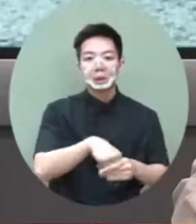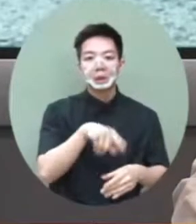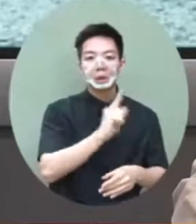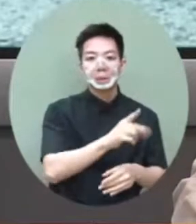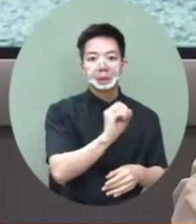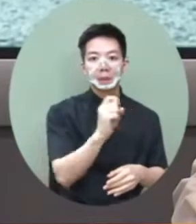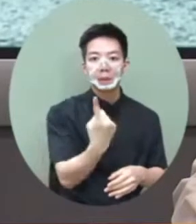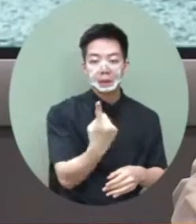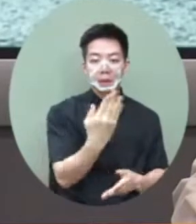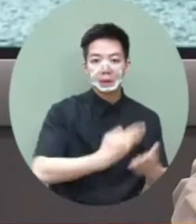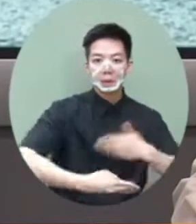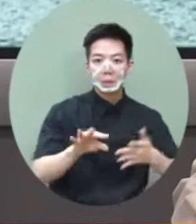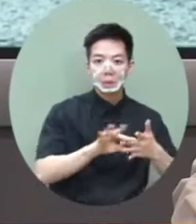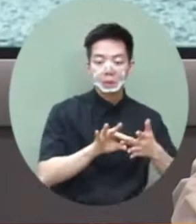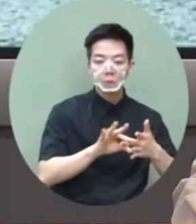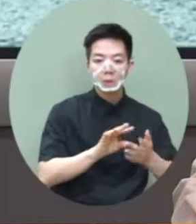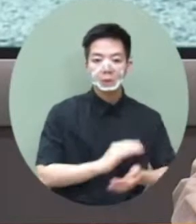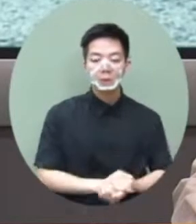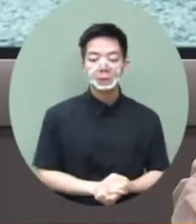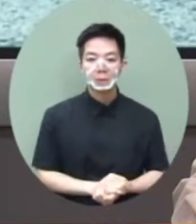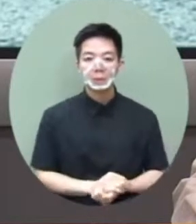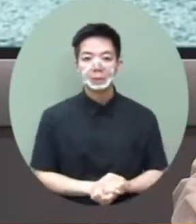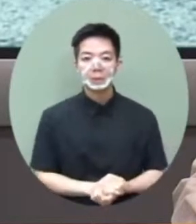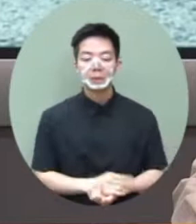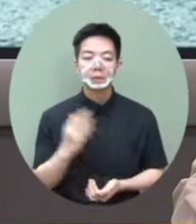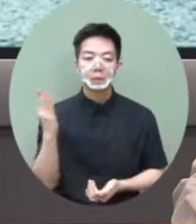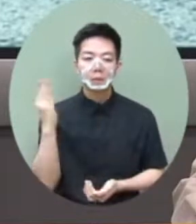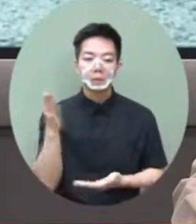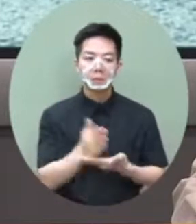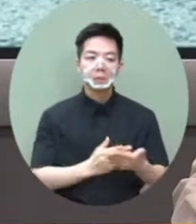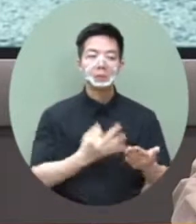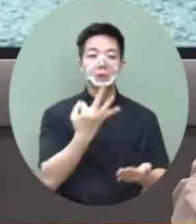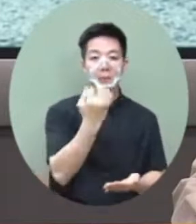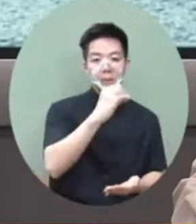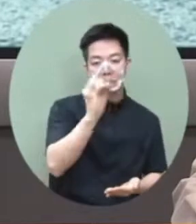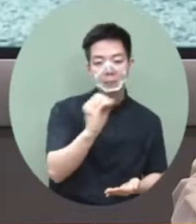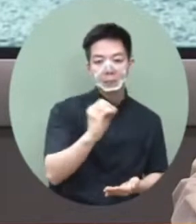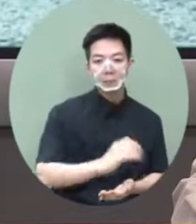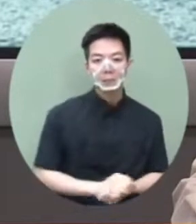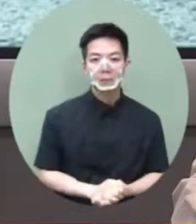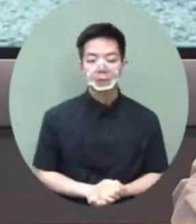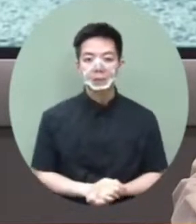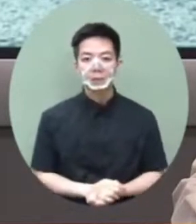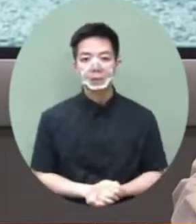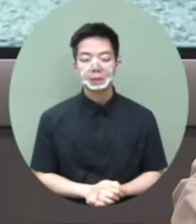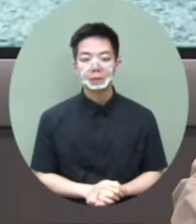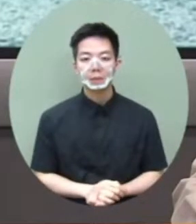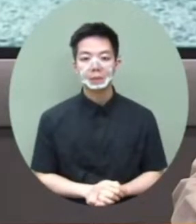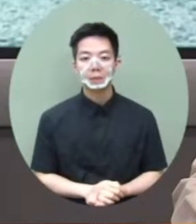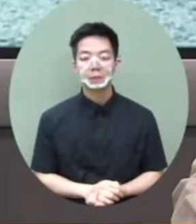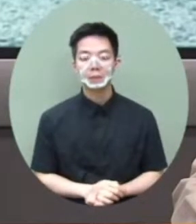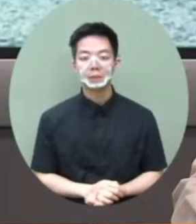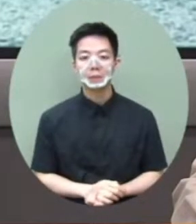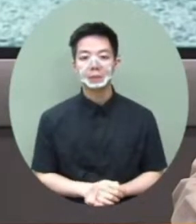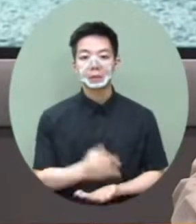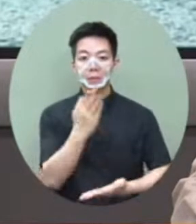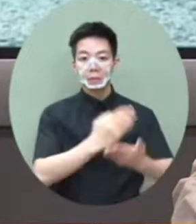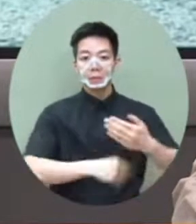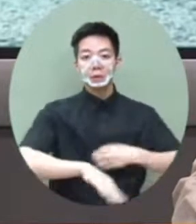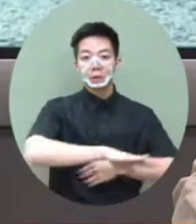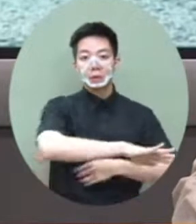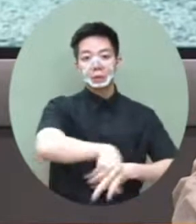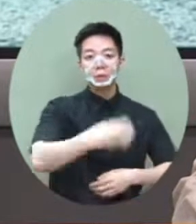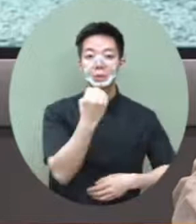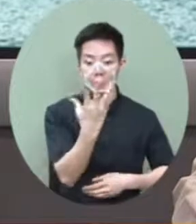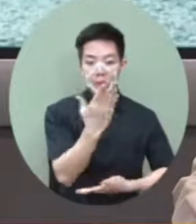328 cases, including 101 cases for care homes for people with disabilities, which is